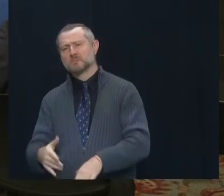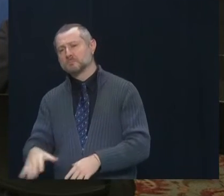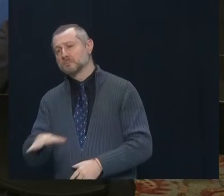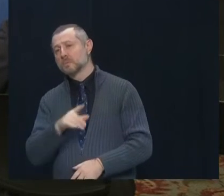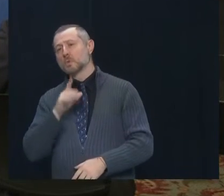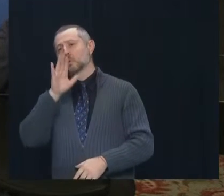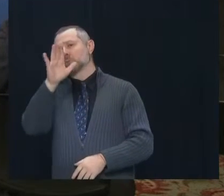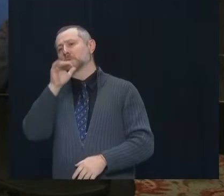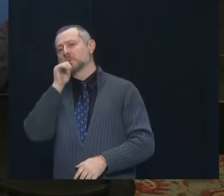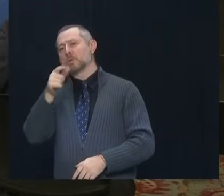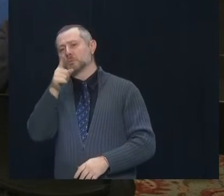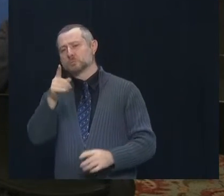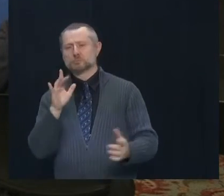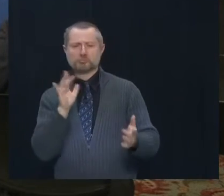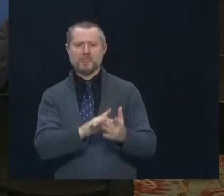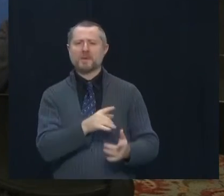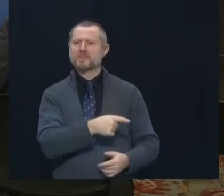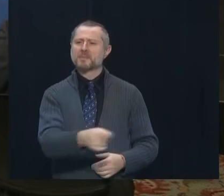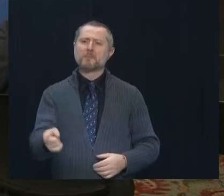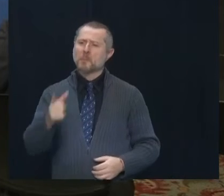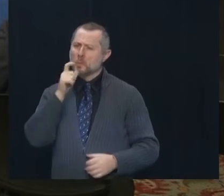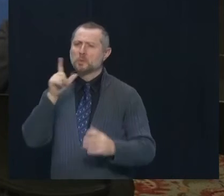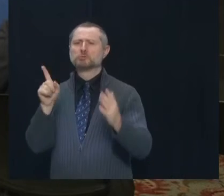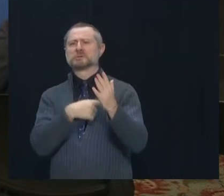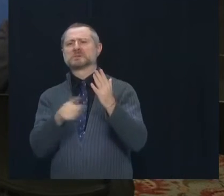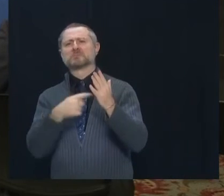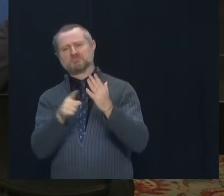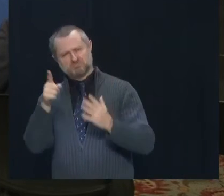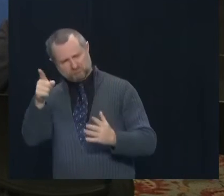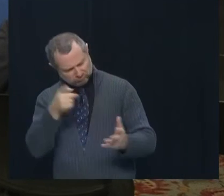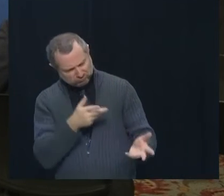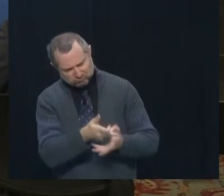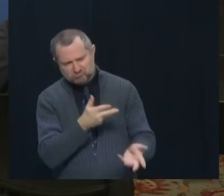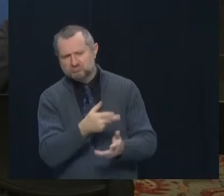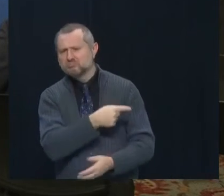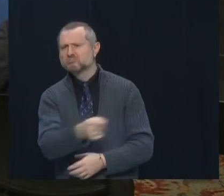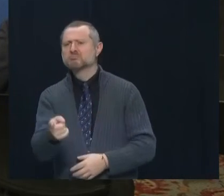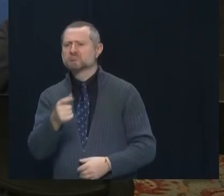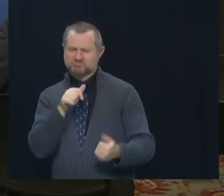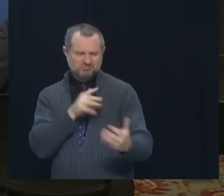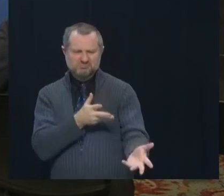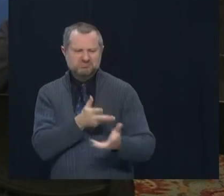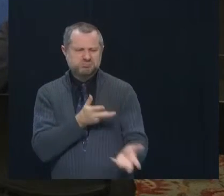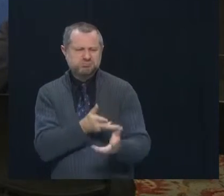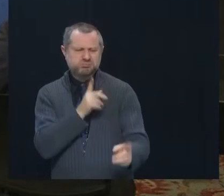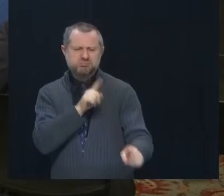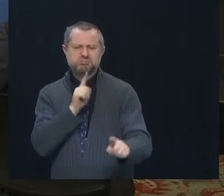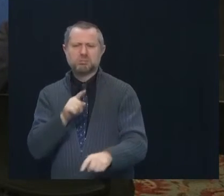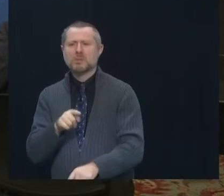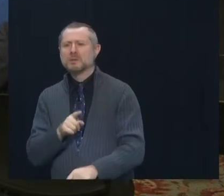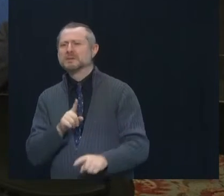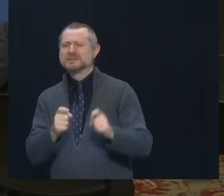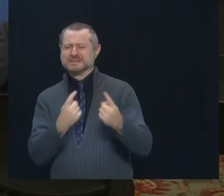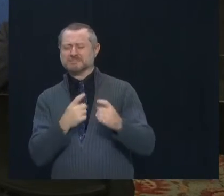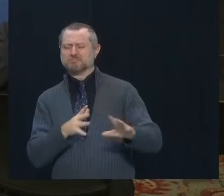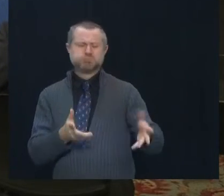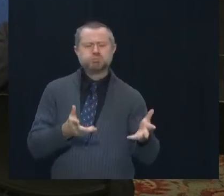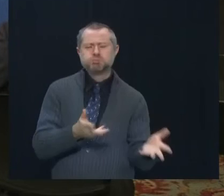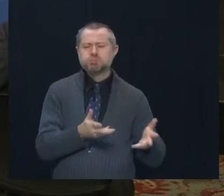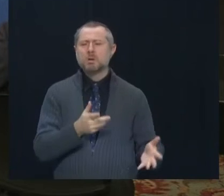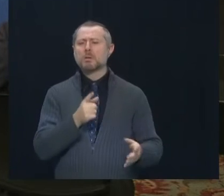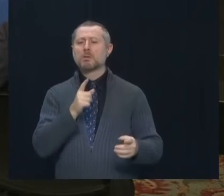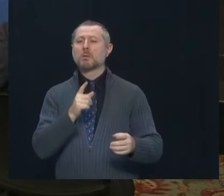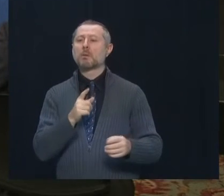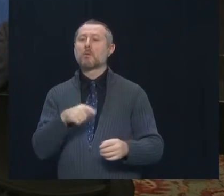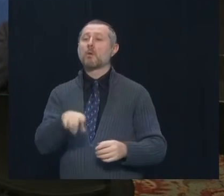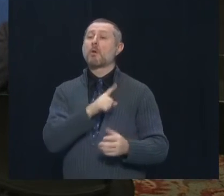to your critics and address nursing homes on a regular basis to get all of the issues that were presented in those hearings